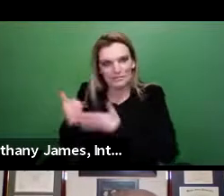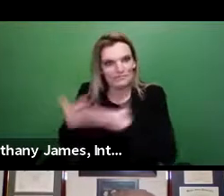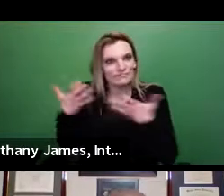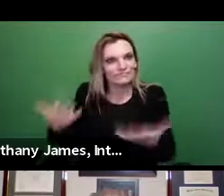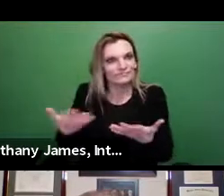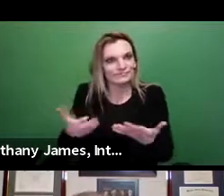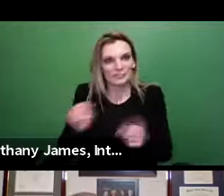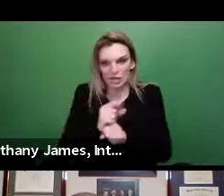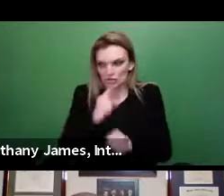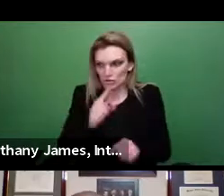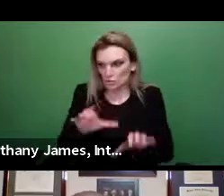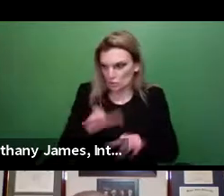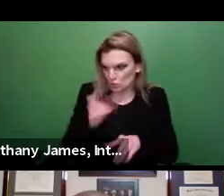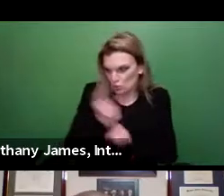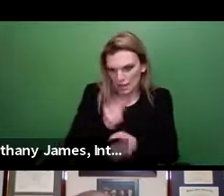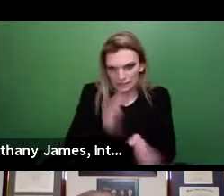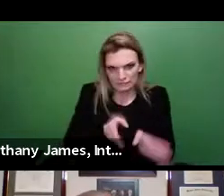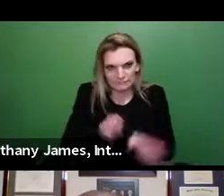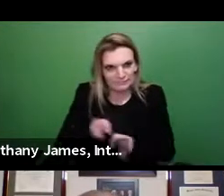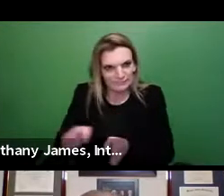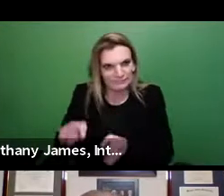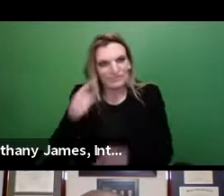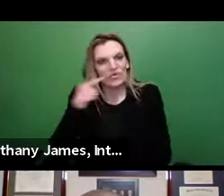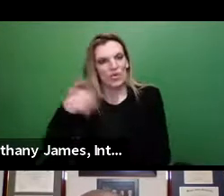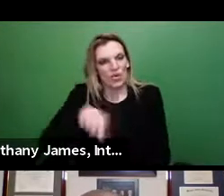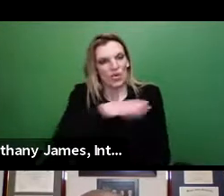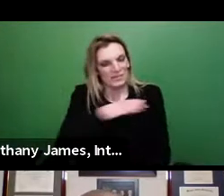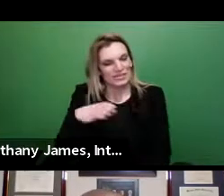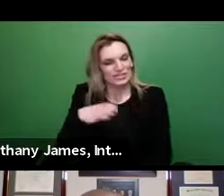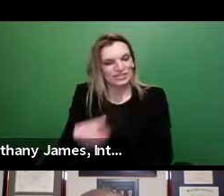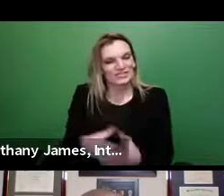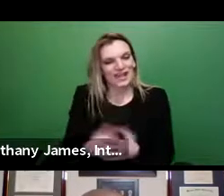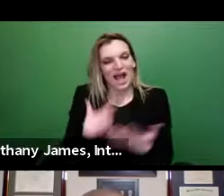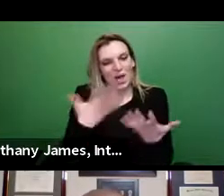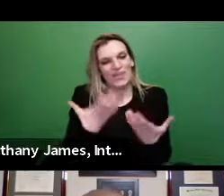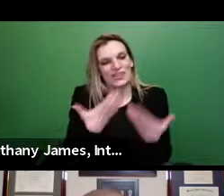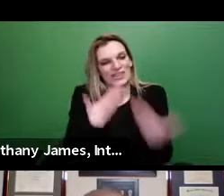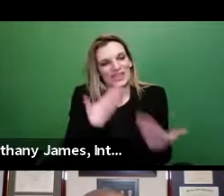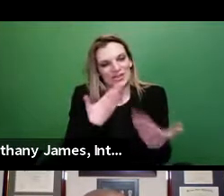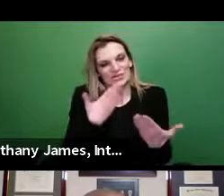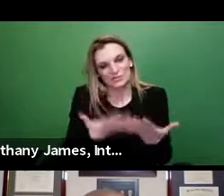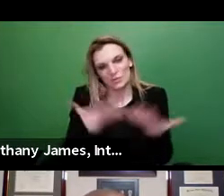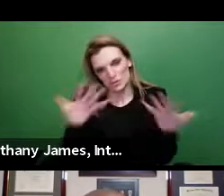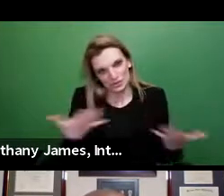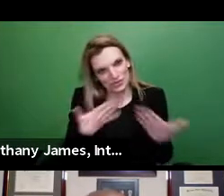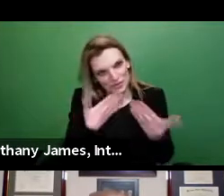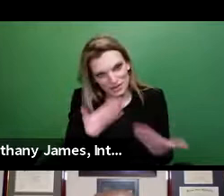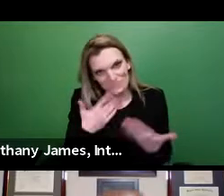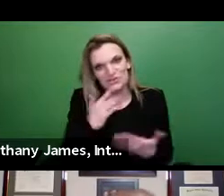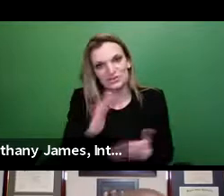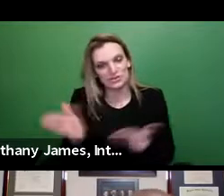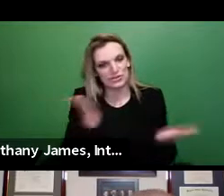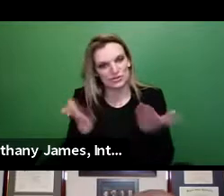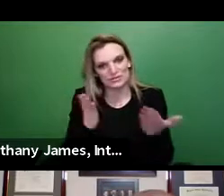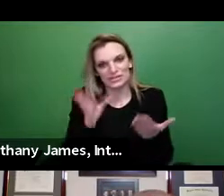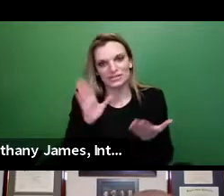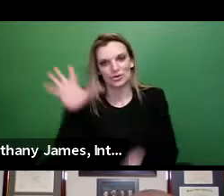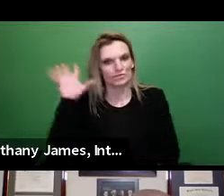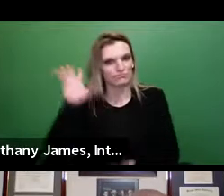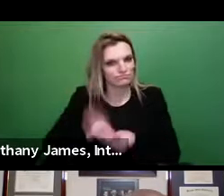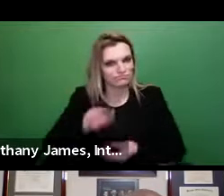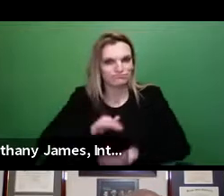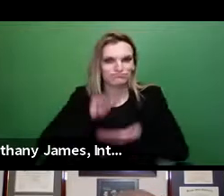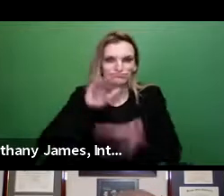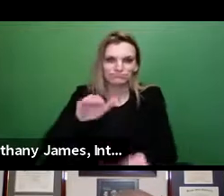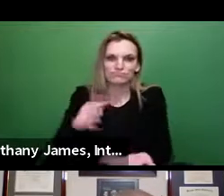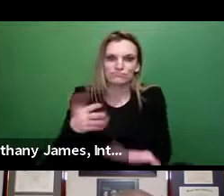kind of doing things in the right way as it relates to the commission. And just wanted to thank you very much for all of your service and dedication. And are there